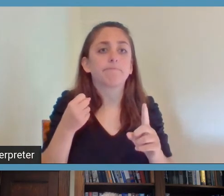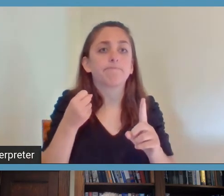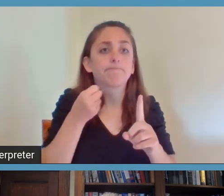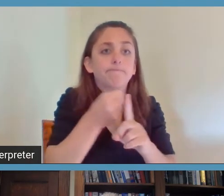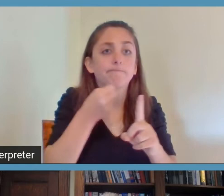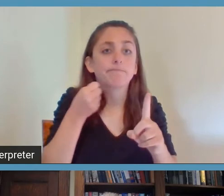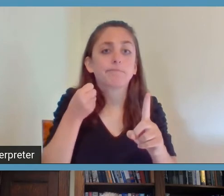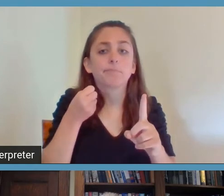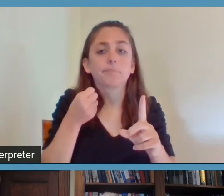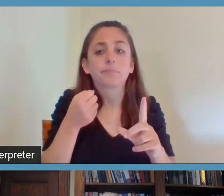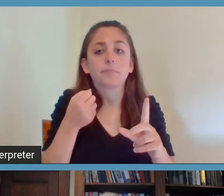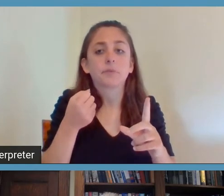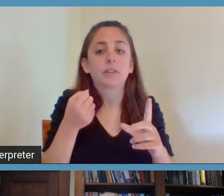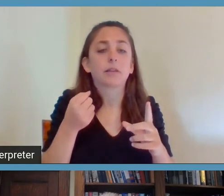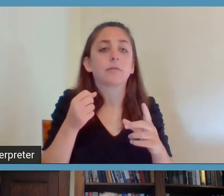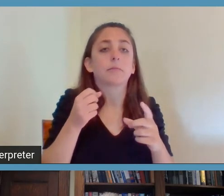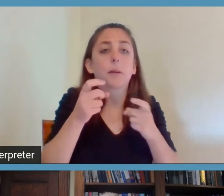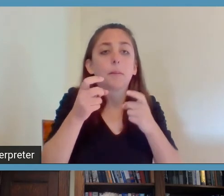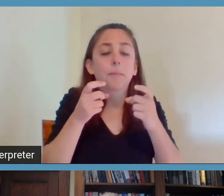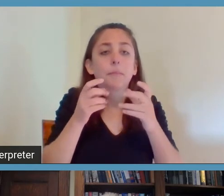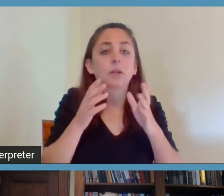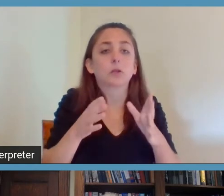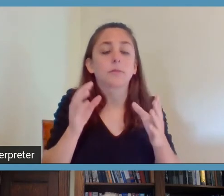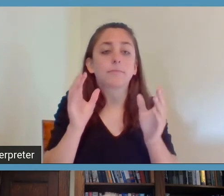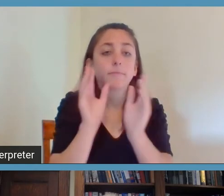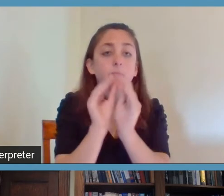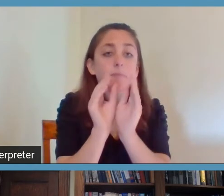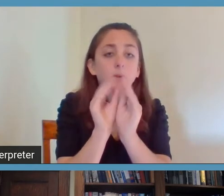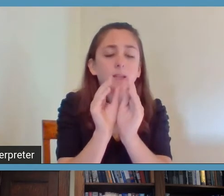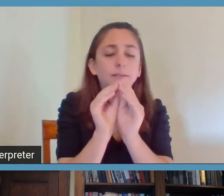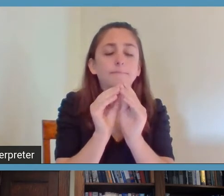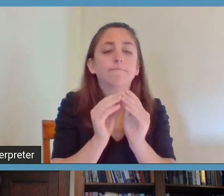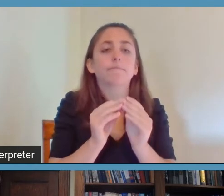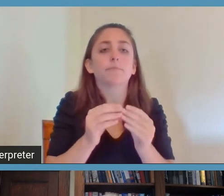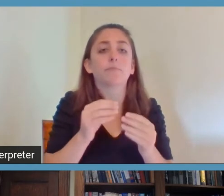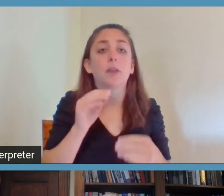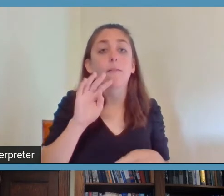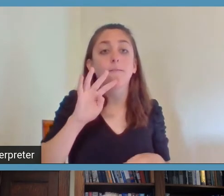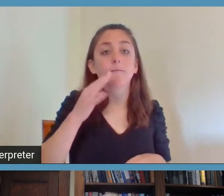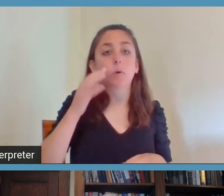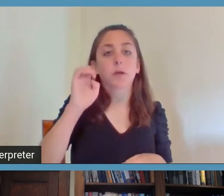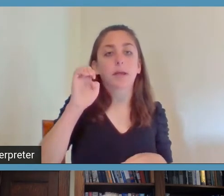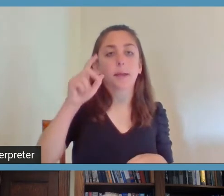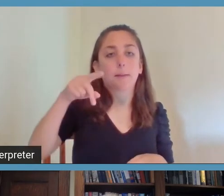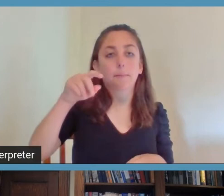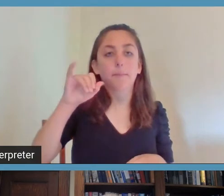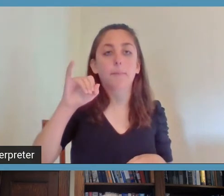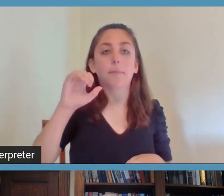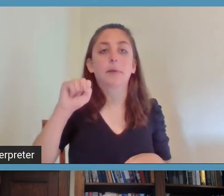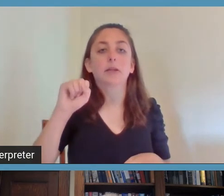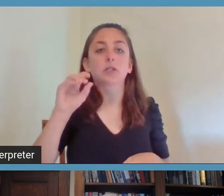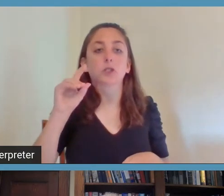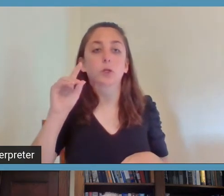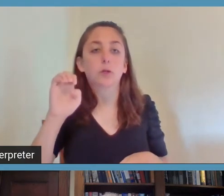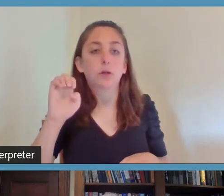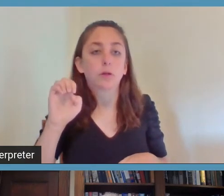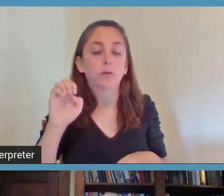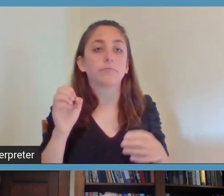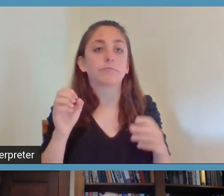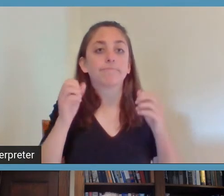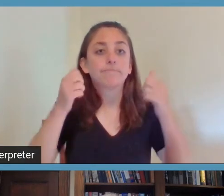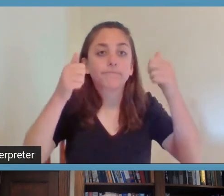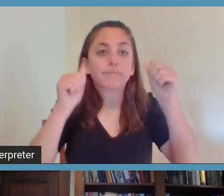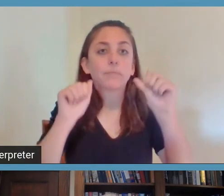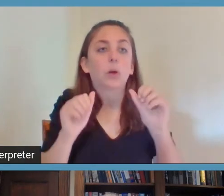were at an administrative meeting and I was talking about my fourth episode that we had just released. And he was surprised that it had even gotten going